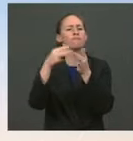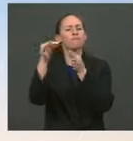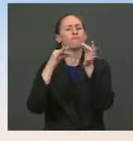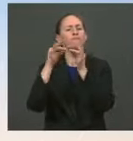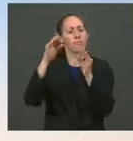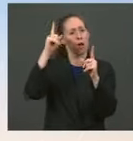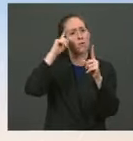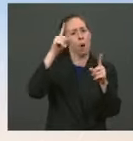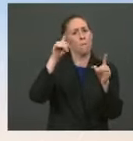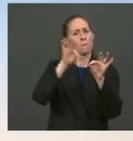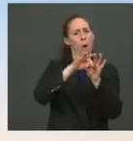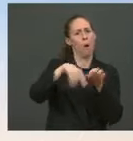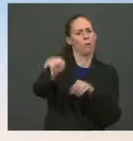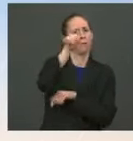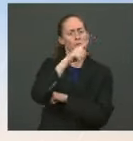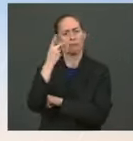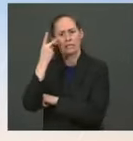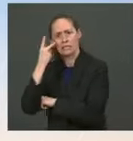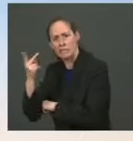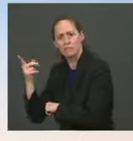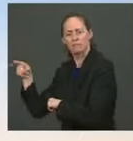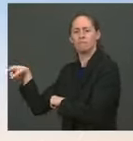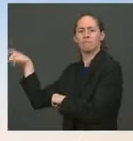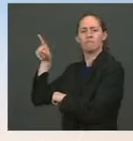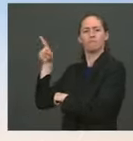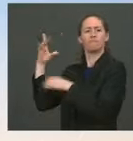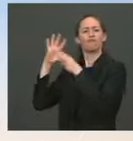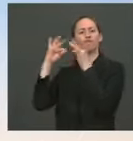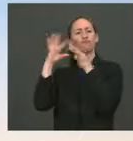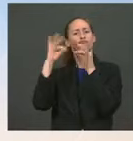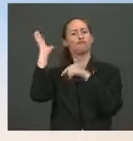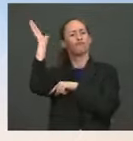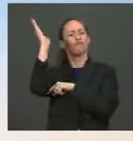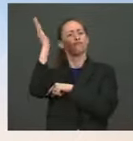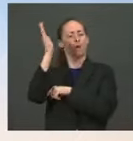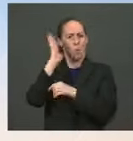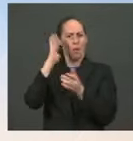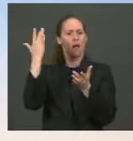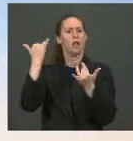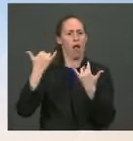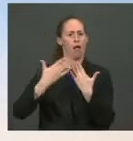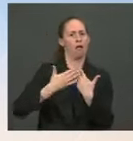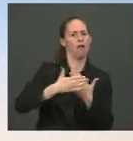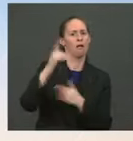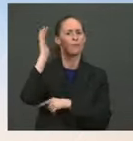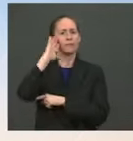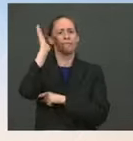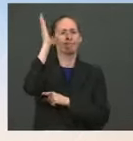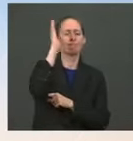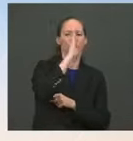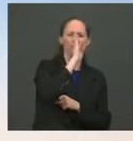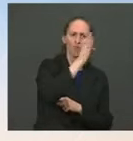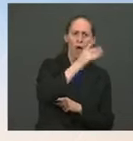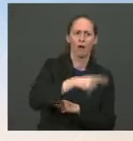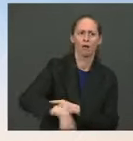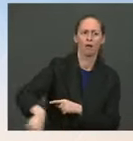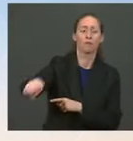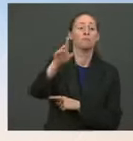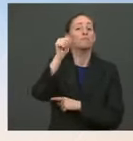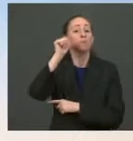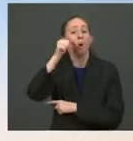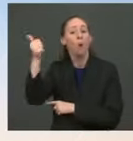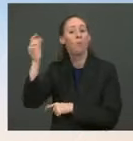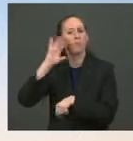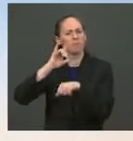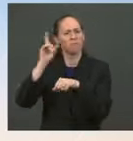to talking directly to the American people. We'll see more of that. The president's going to be going to Baltimore tomorrow, and we'll continue to